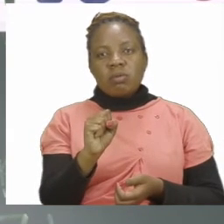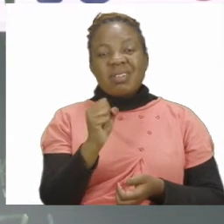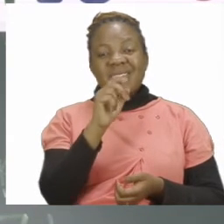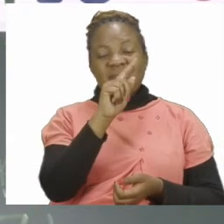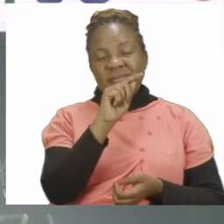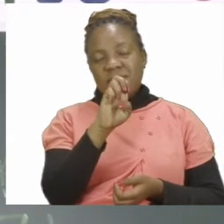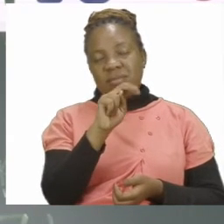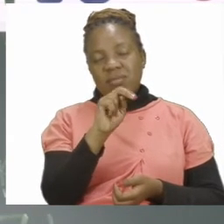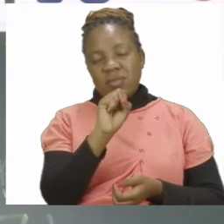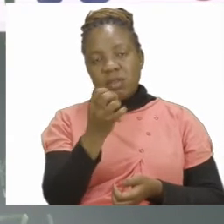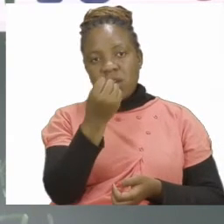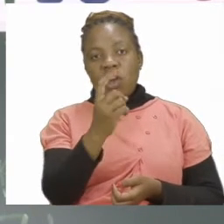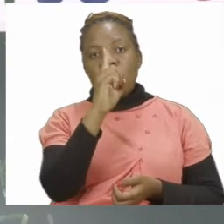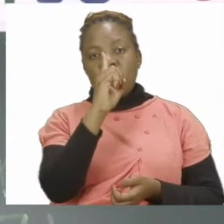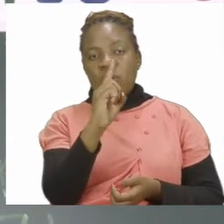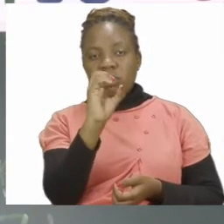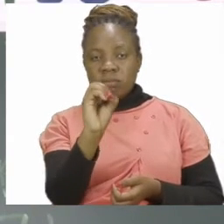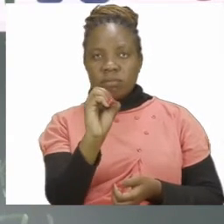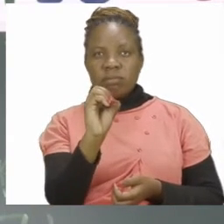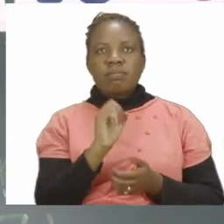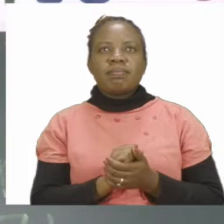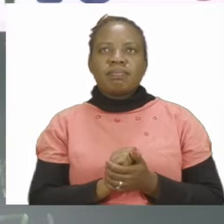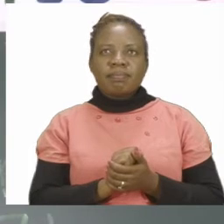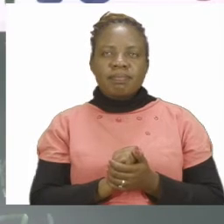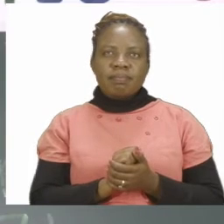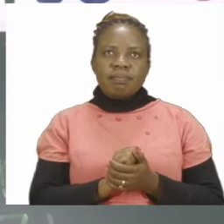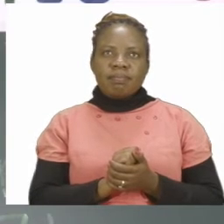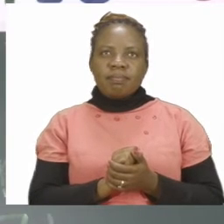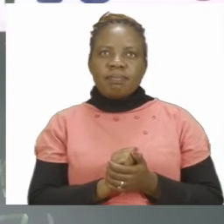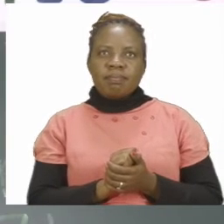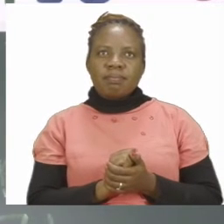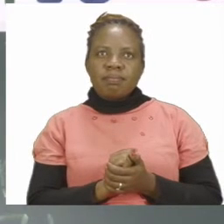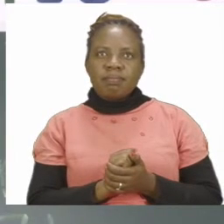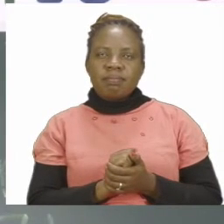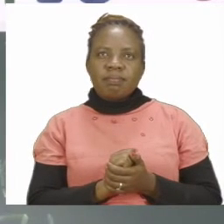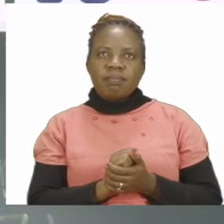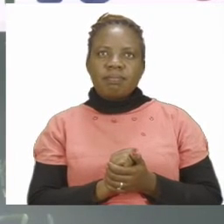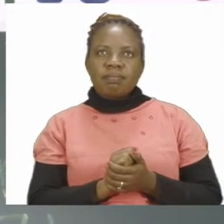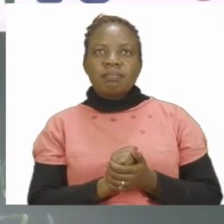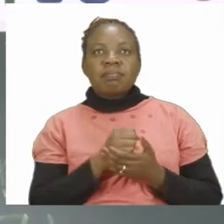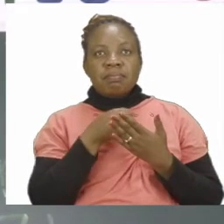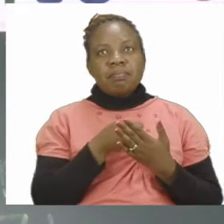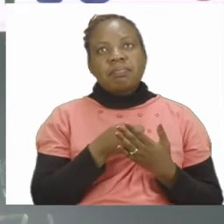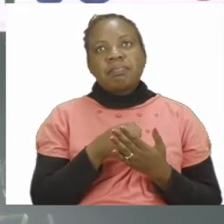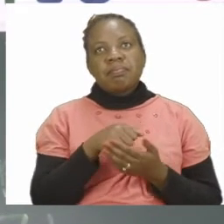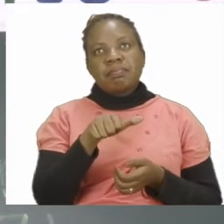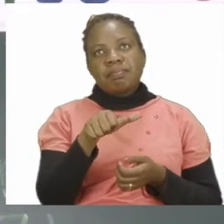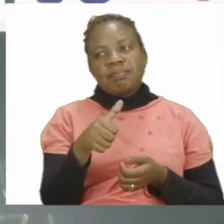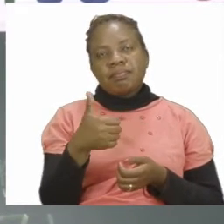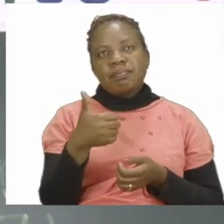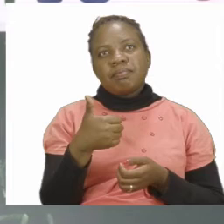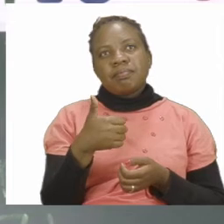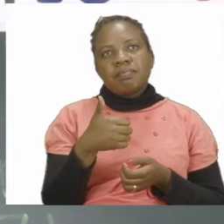tens, 30 and hundreds. Let's try another one. The next number is